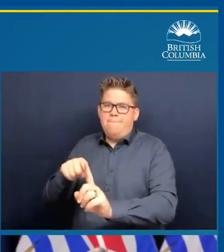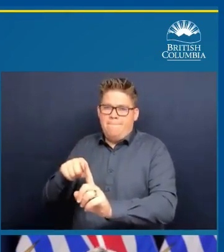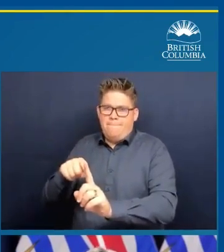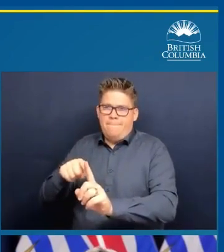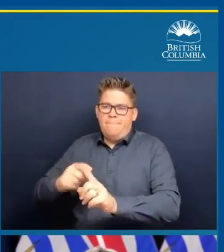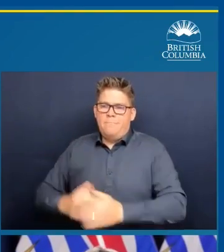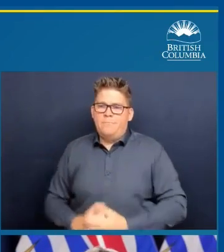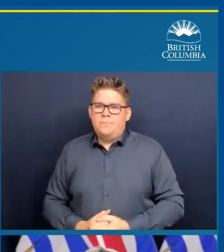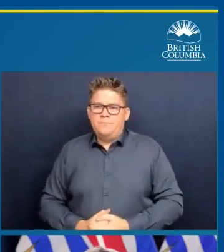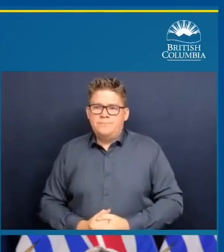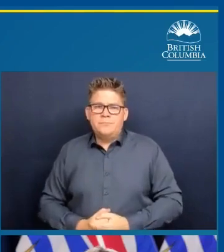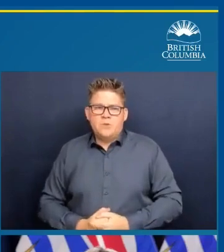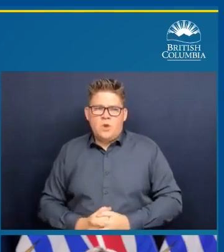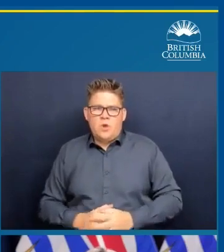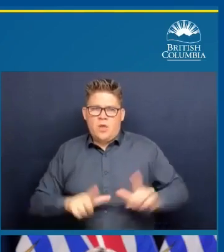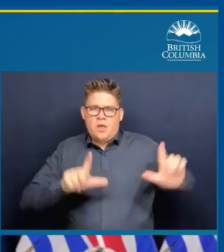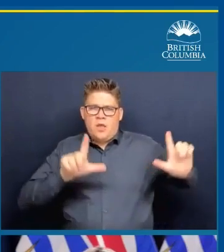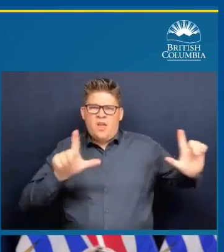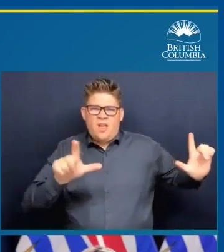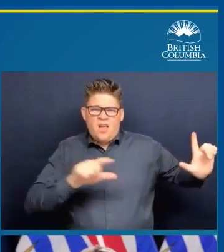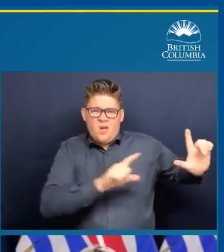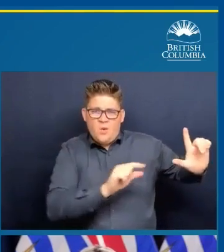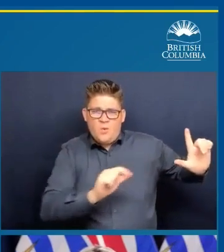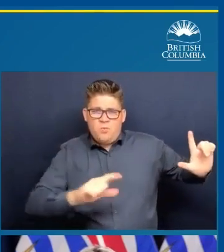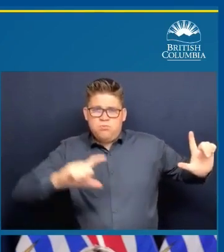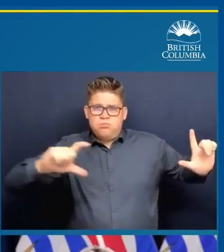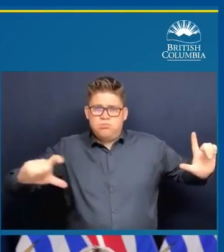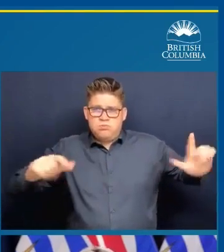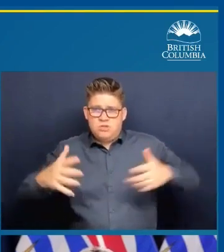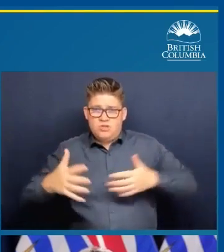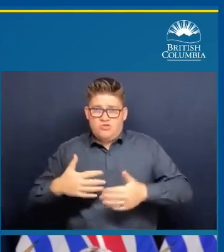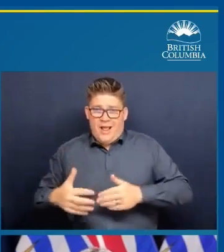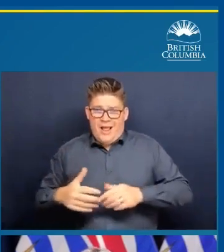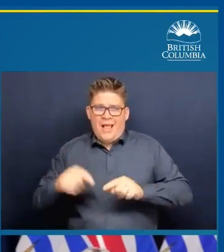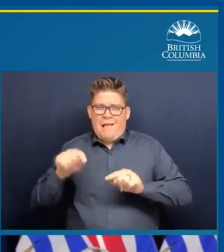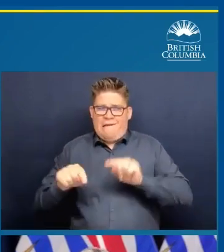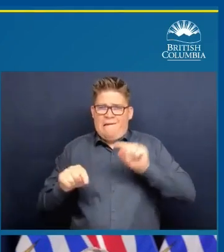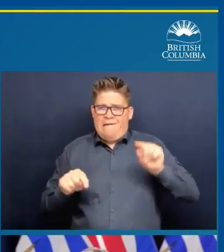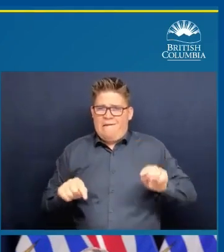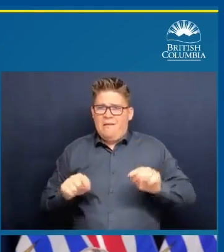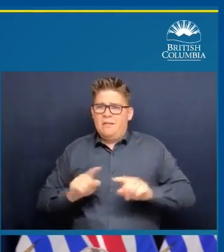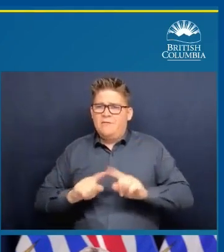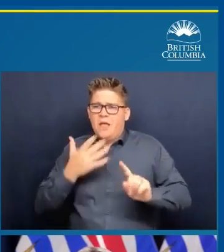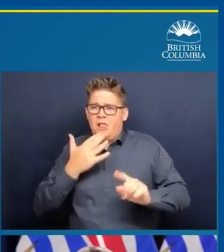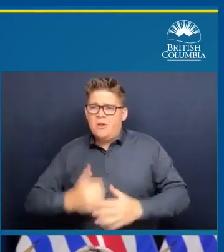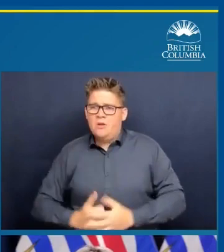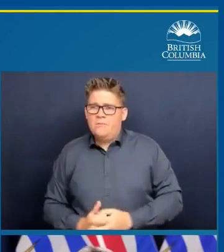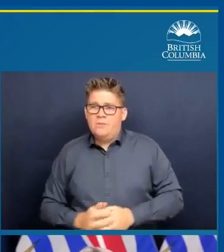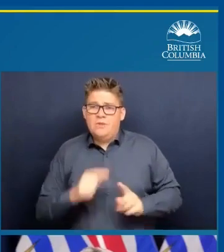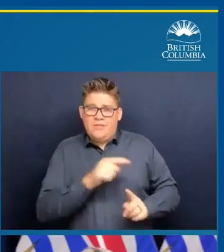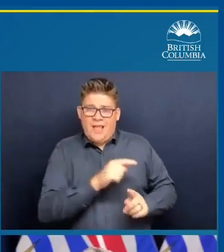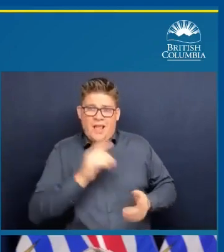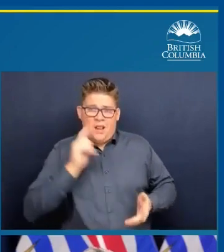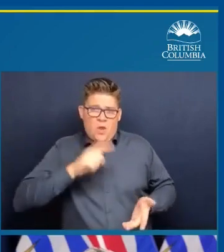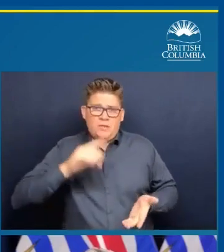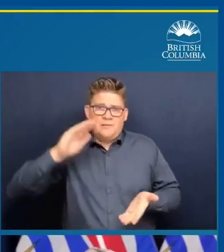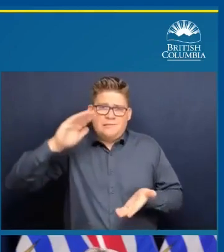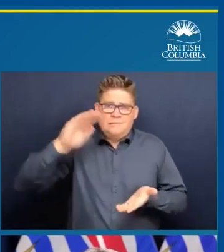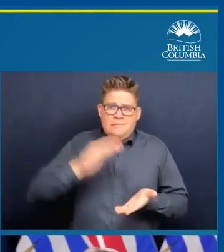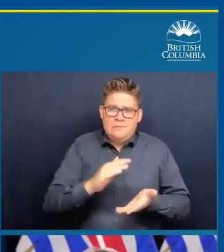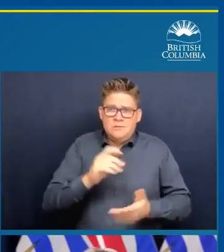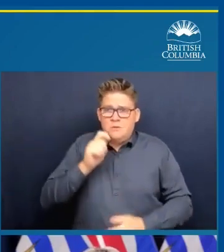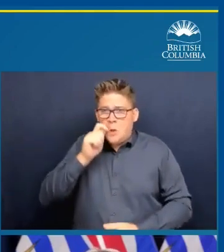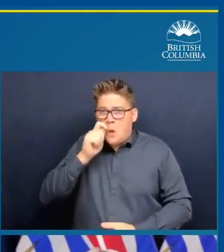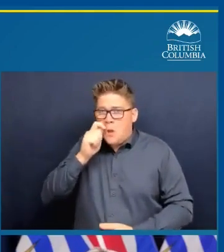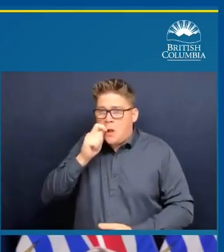BA5. And as we have reduced the amount of PCR testing we're doing, there remains a